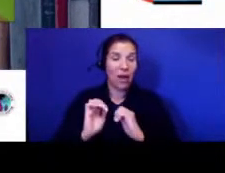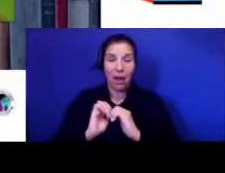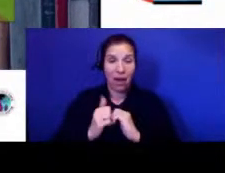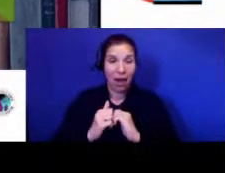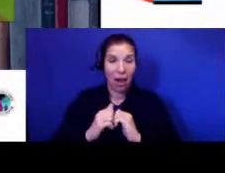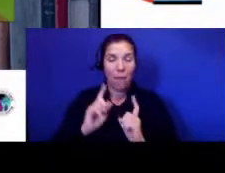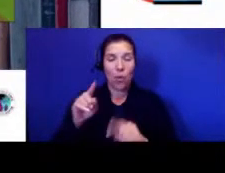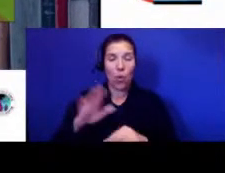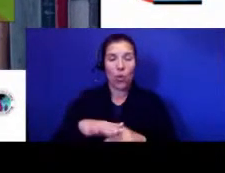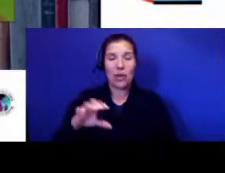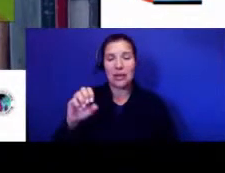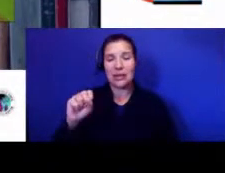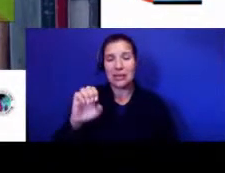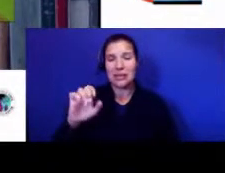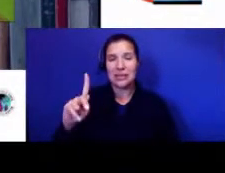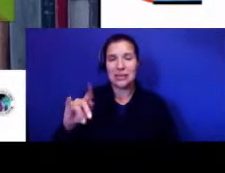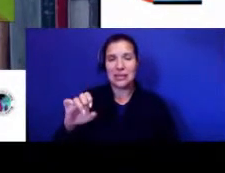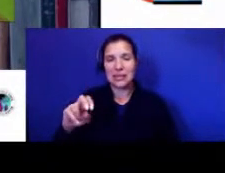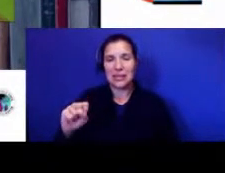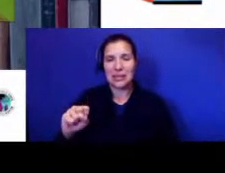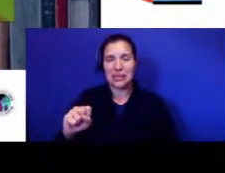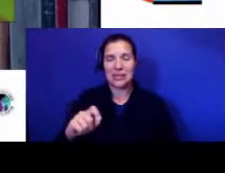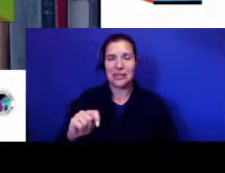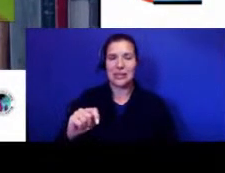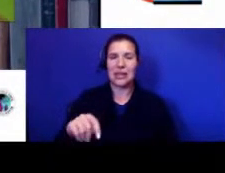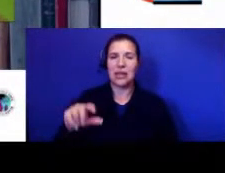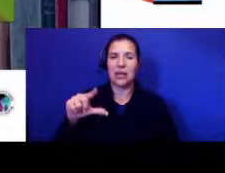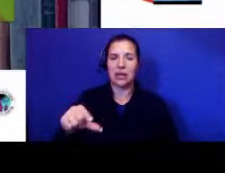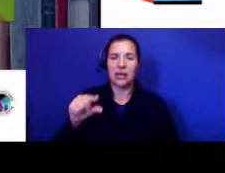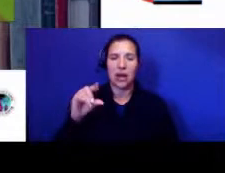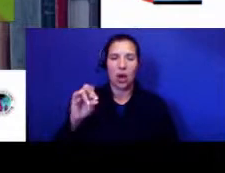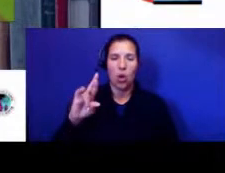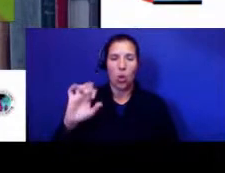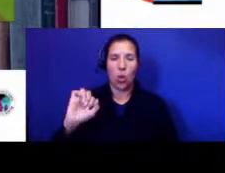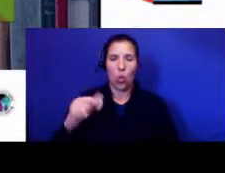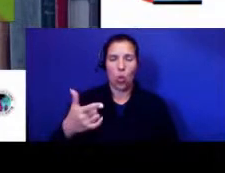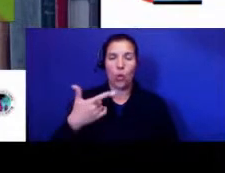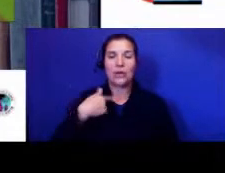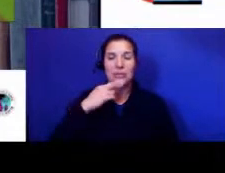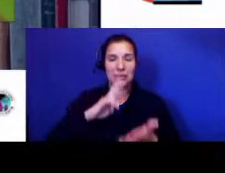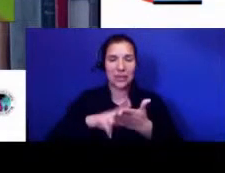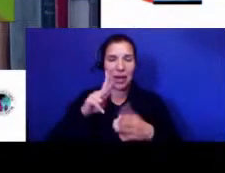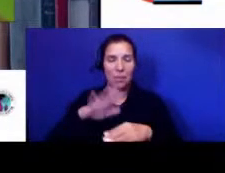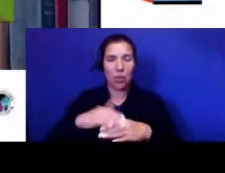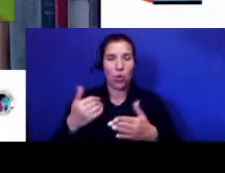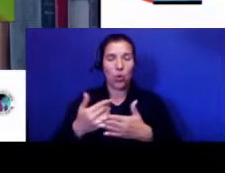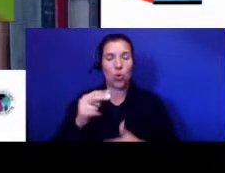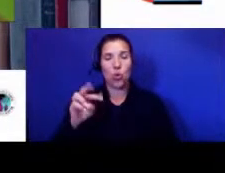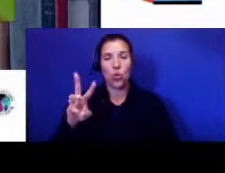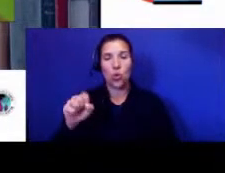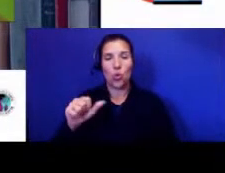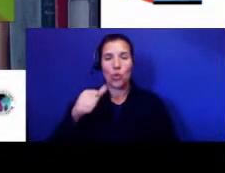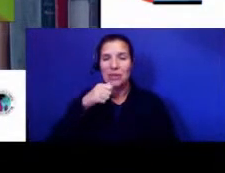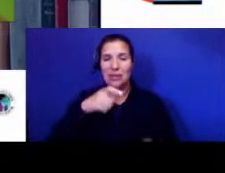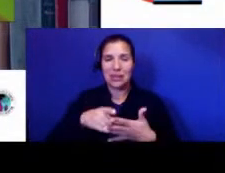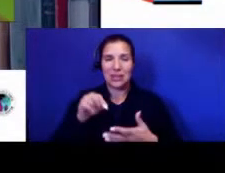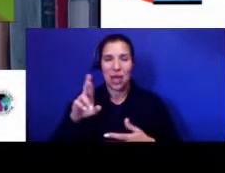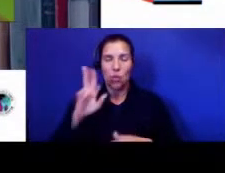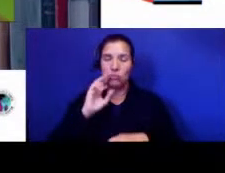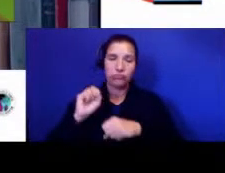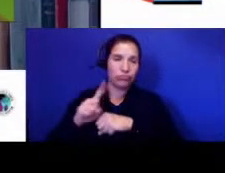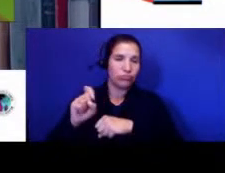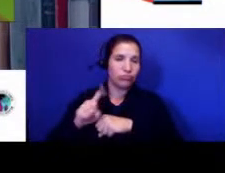to seekis.org and signing up to be a part of our newsletters so you can get real-time action alerts in